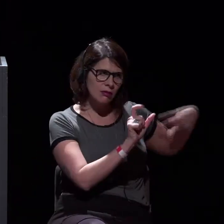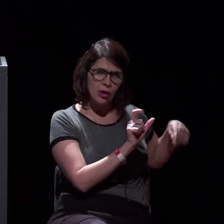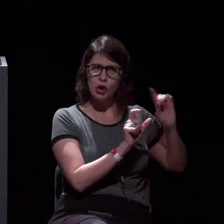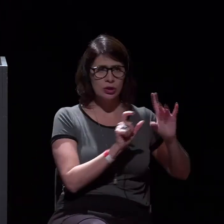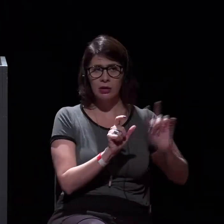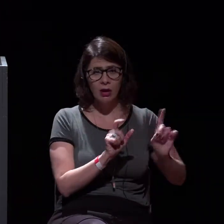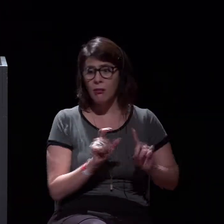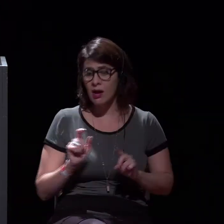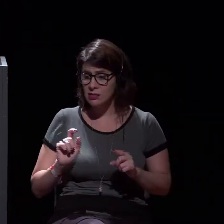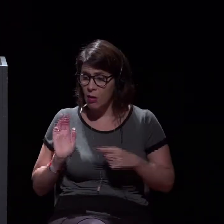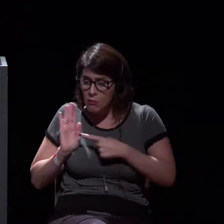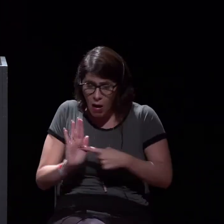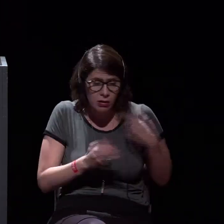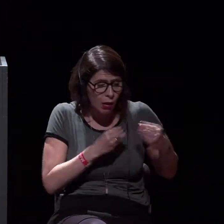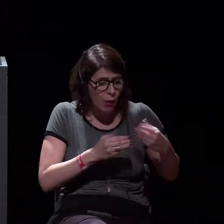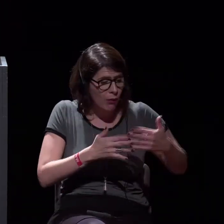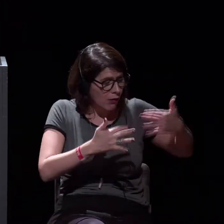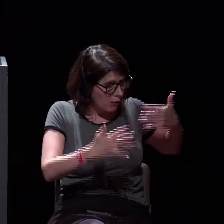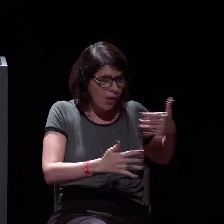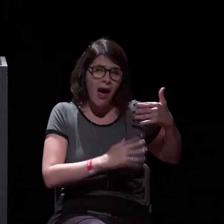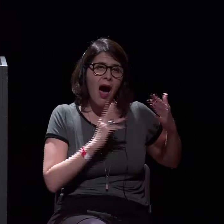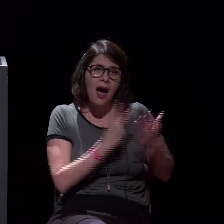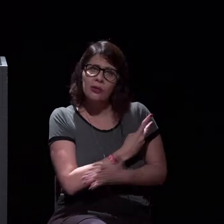way to decolonize from an imposed model.